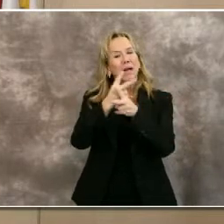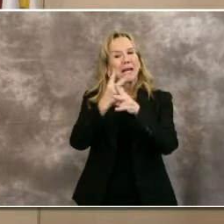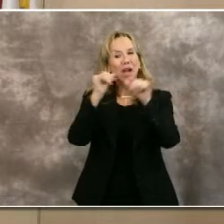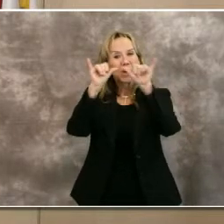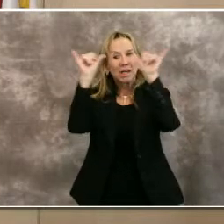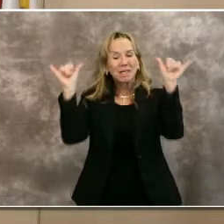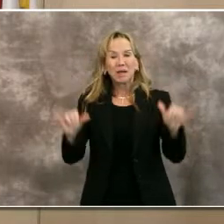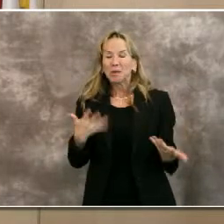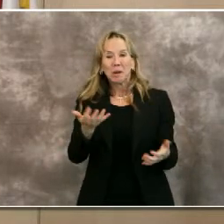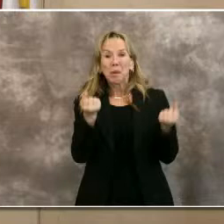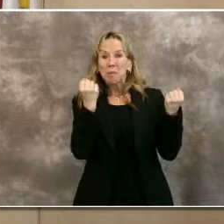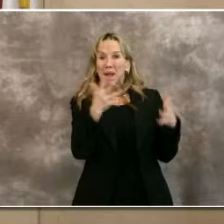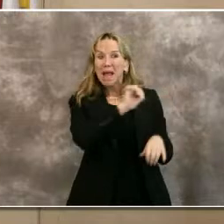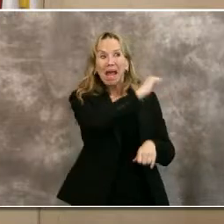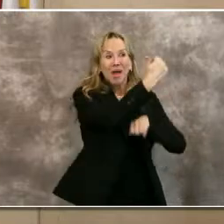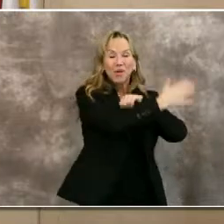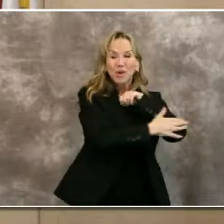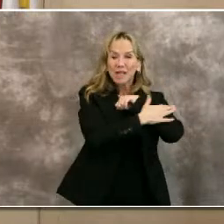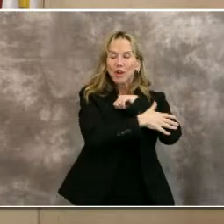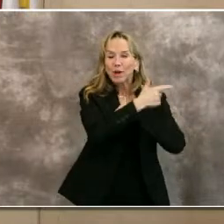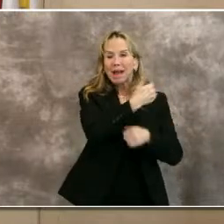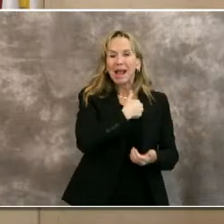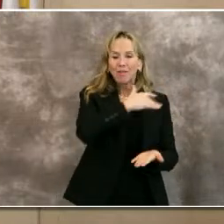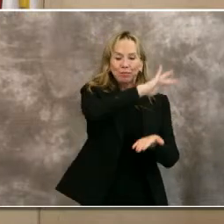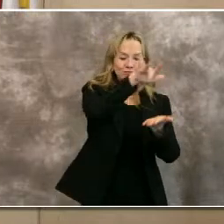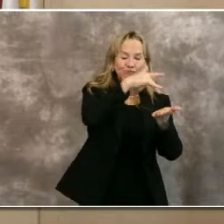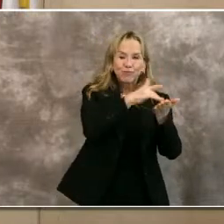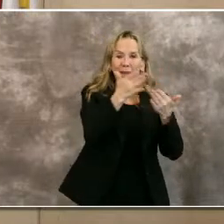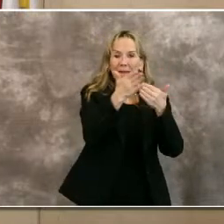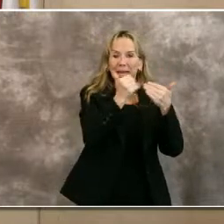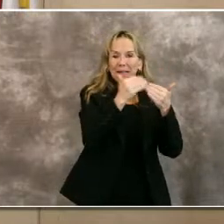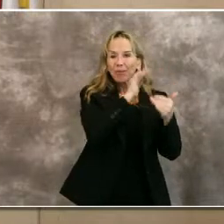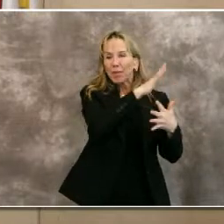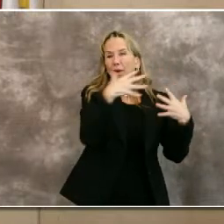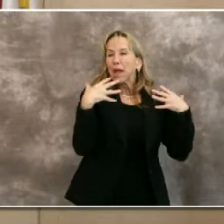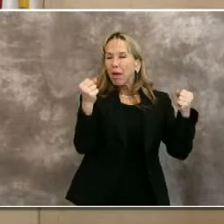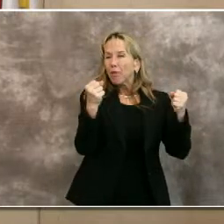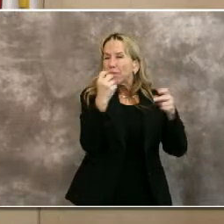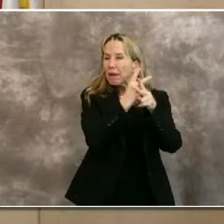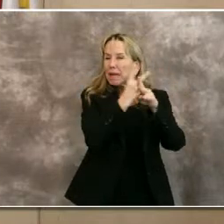have done test, trace, isolate and have centralized health systems?